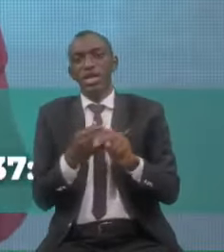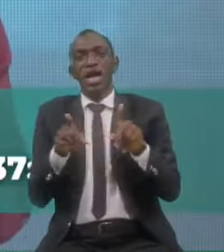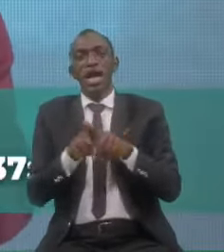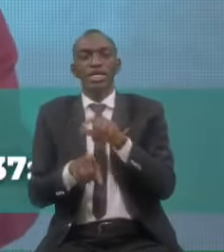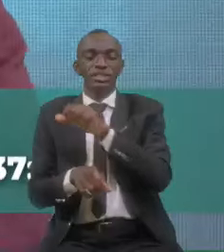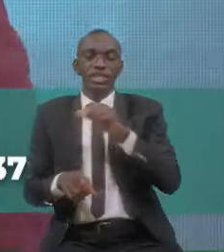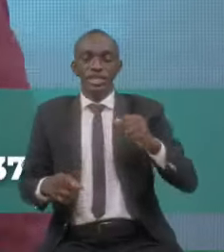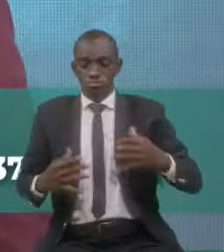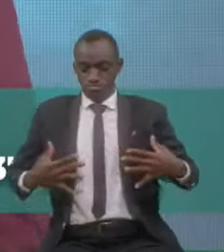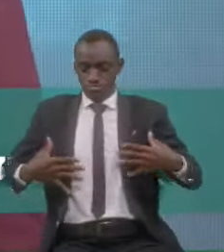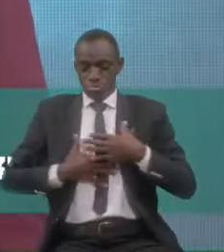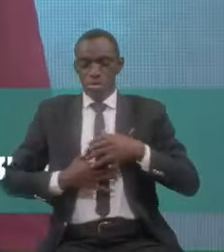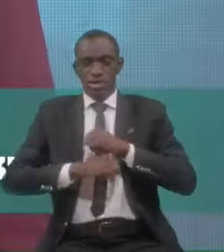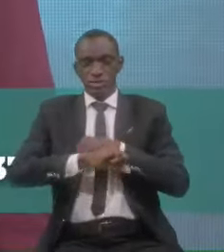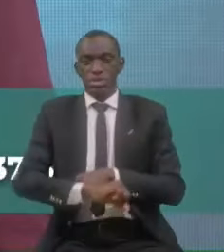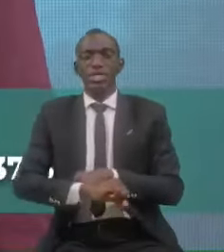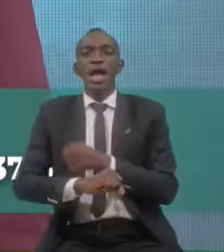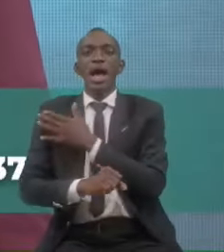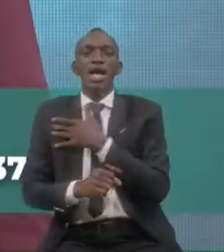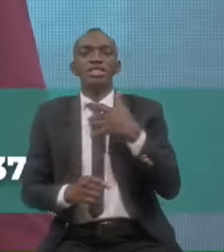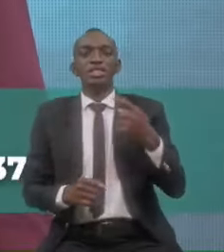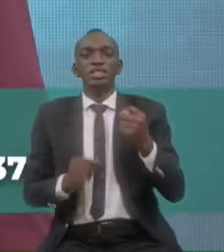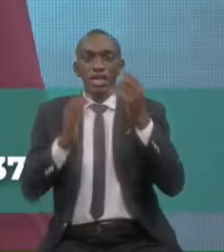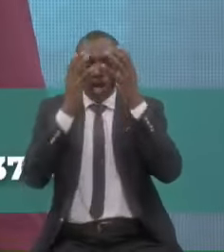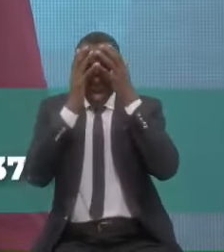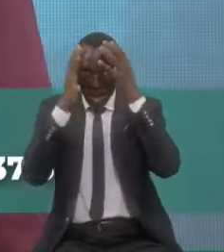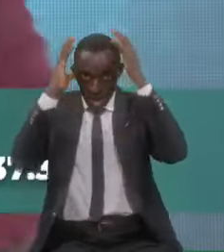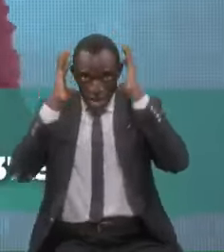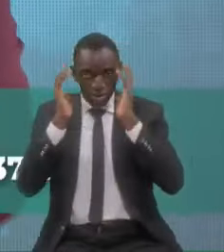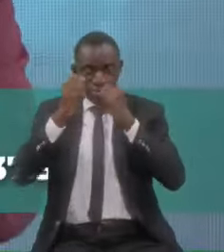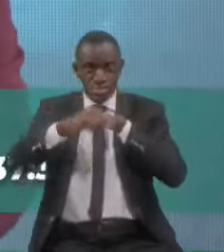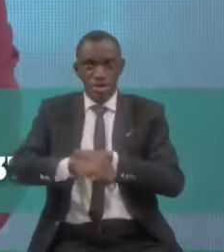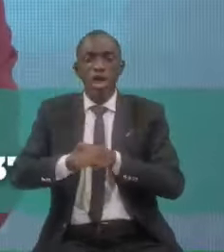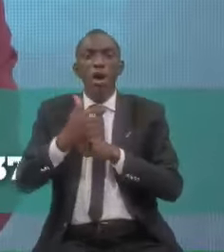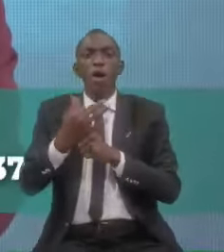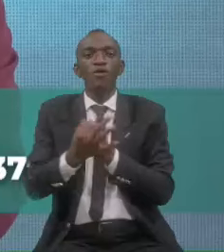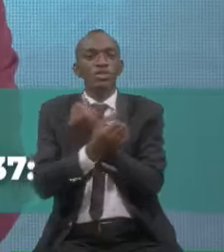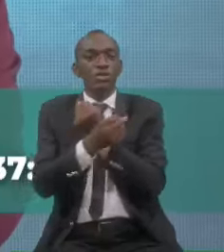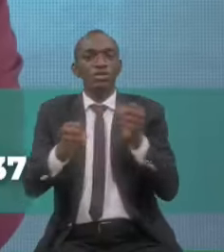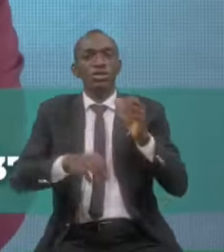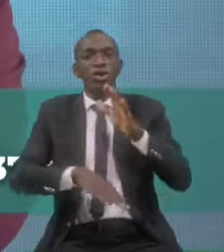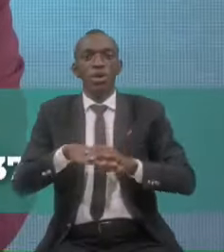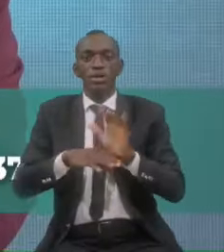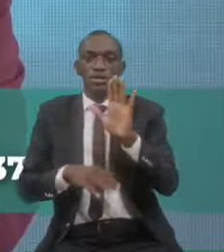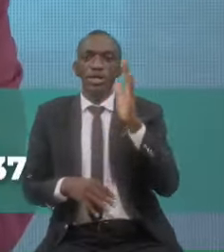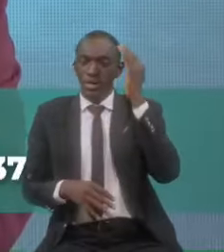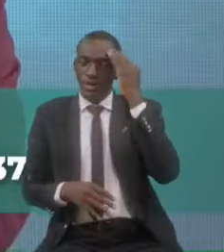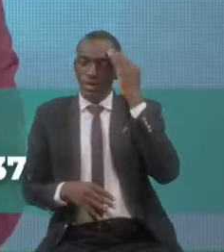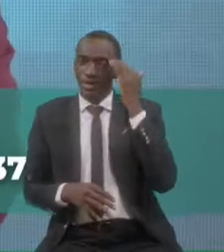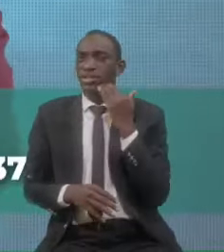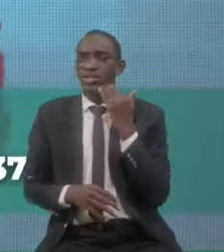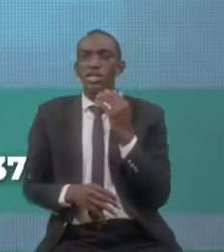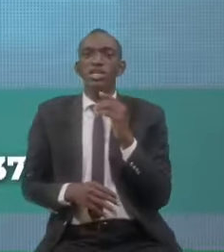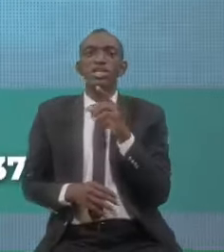of salvation upon his head. He put on the garments